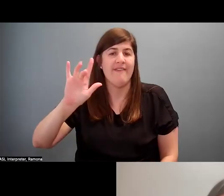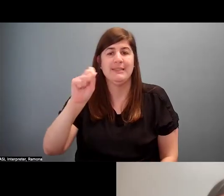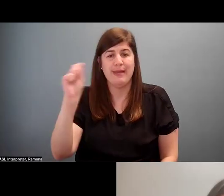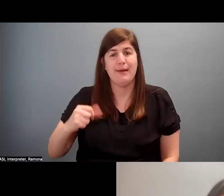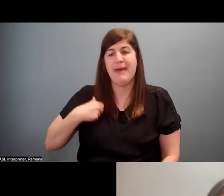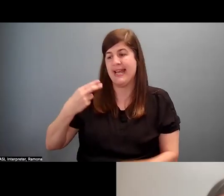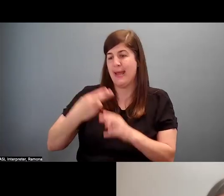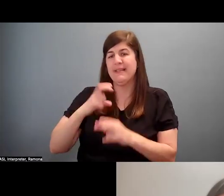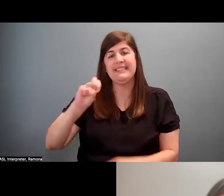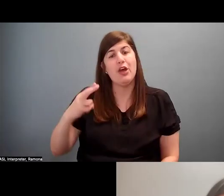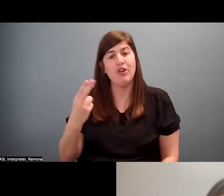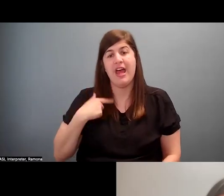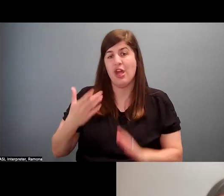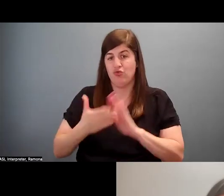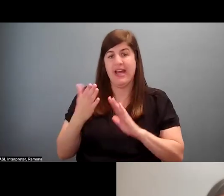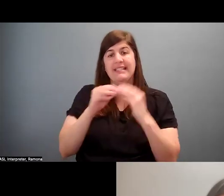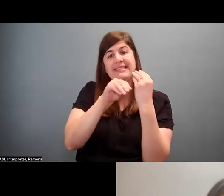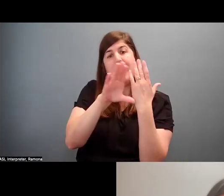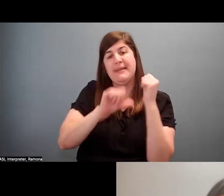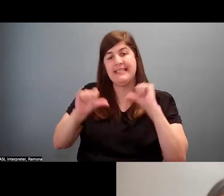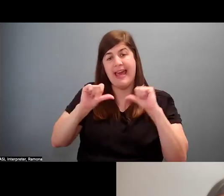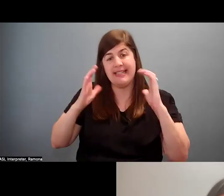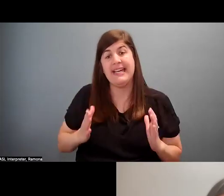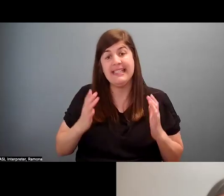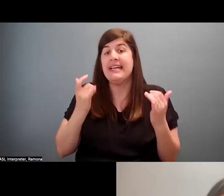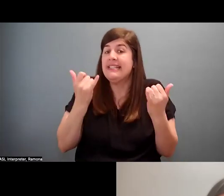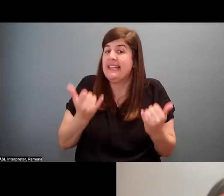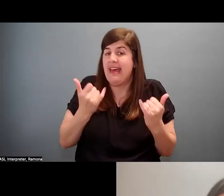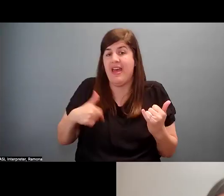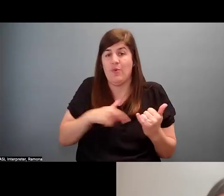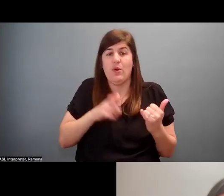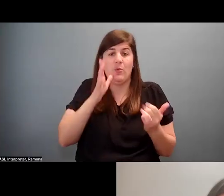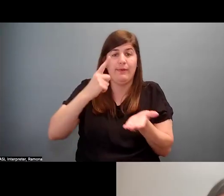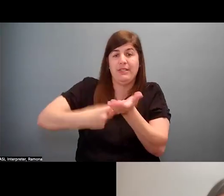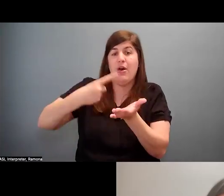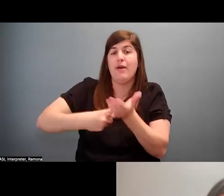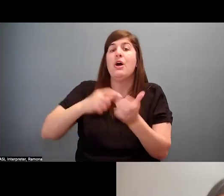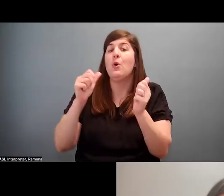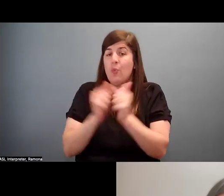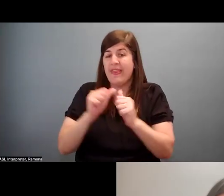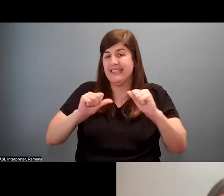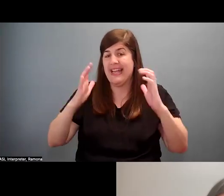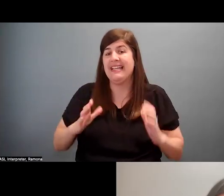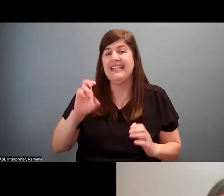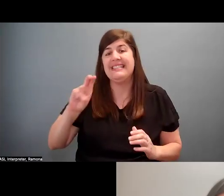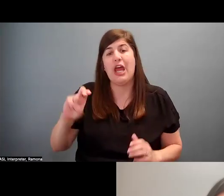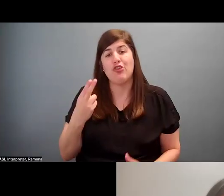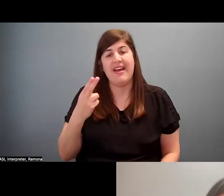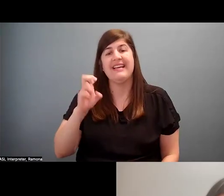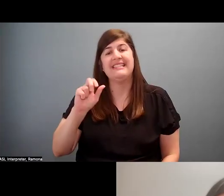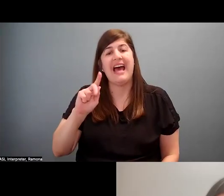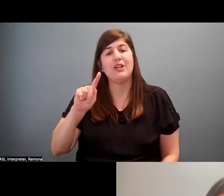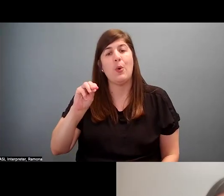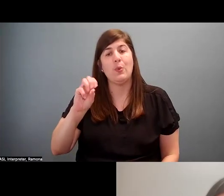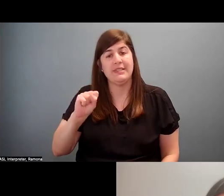name is Sarah. I run Skype a Scientist. And today we are going to be talking with scientist Sara Santos all